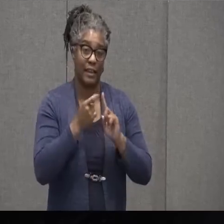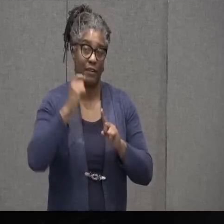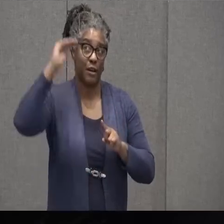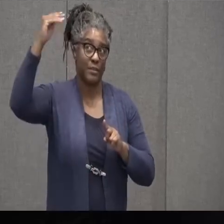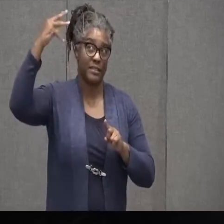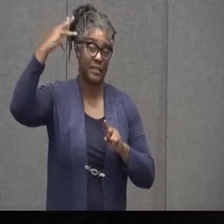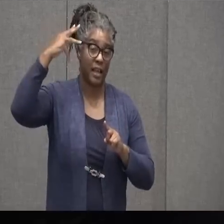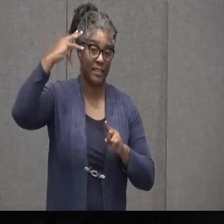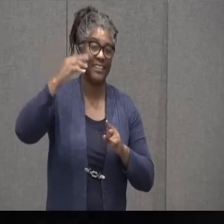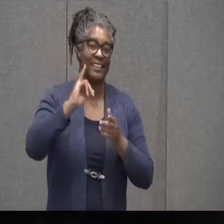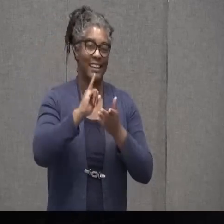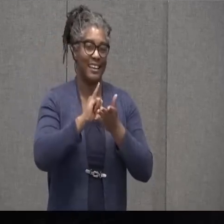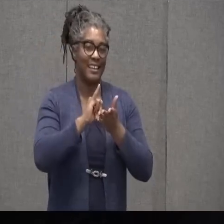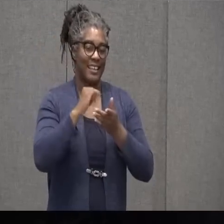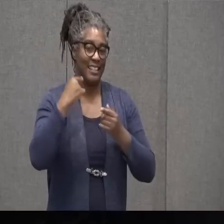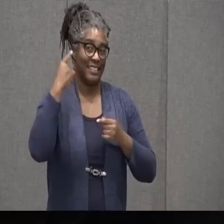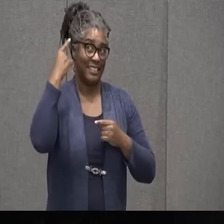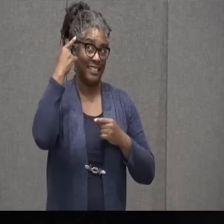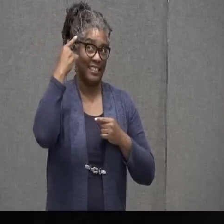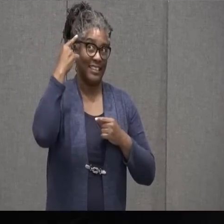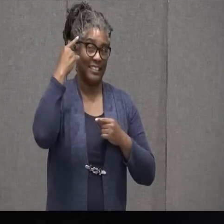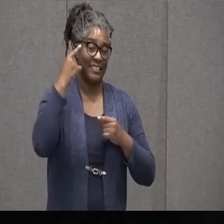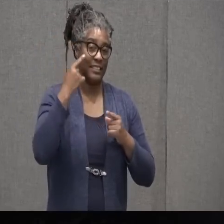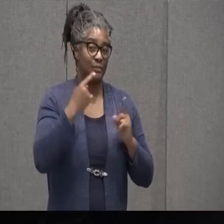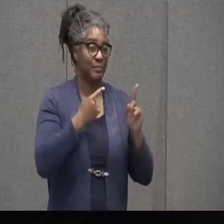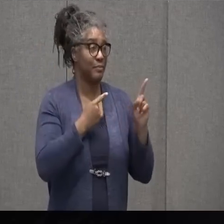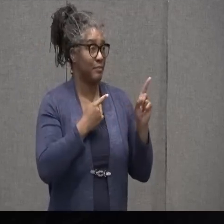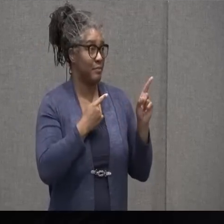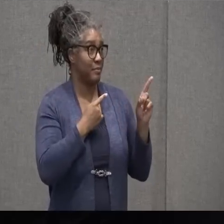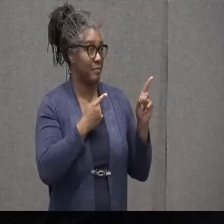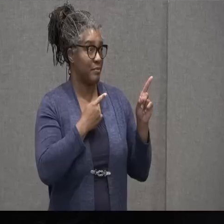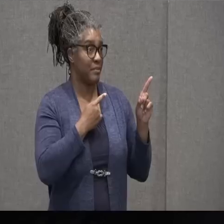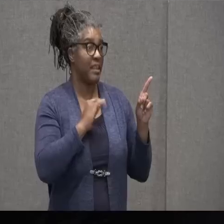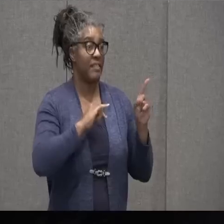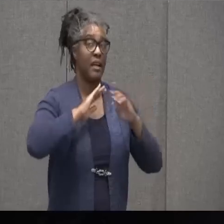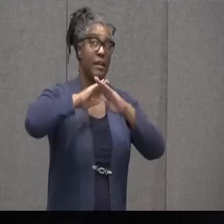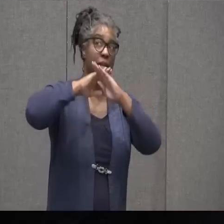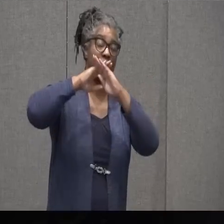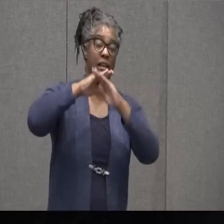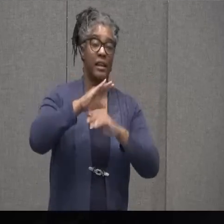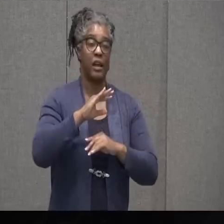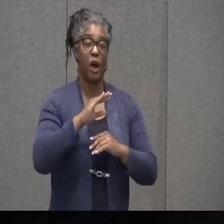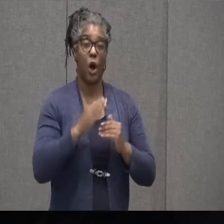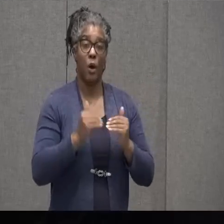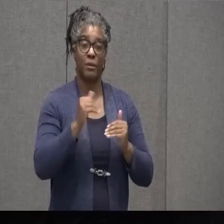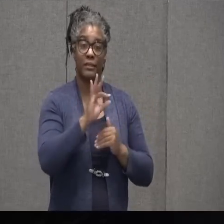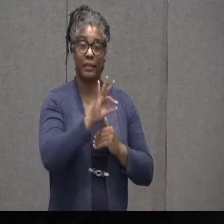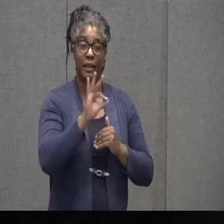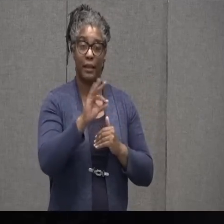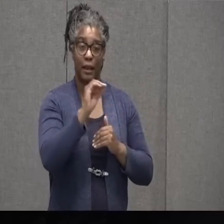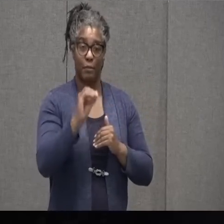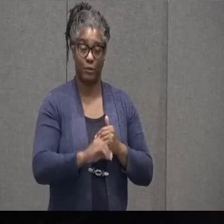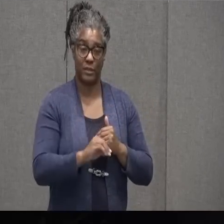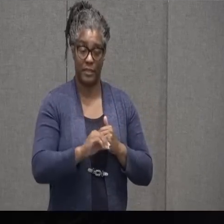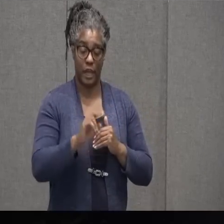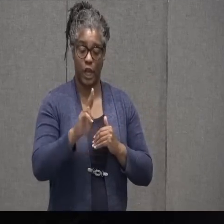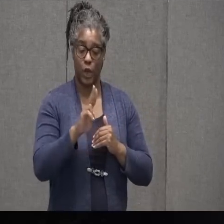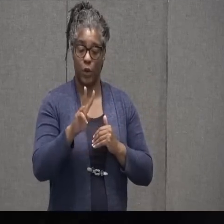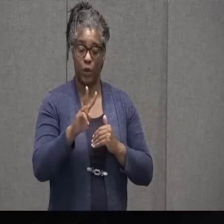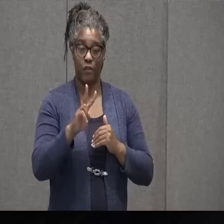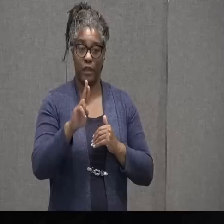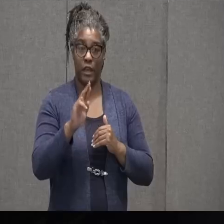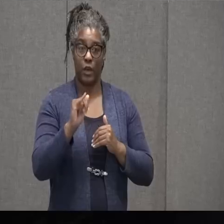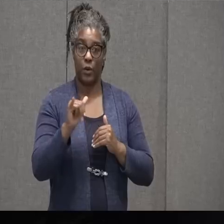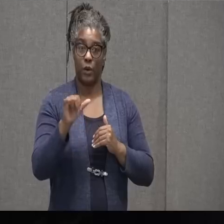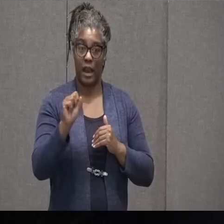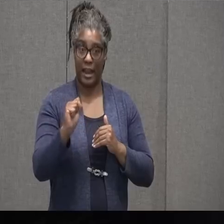this hat happens to have a feature where it blocks almost 99% of all the UV rays, which are the ones